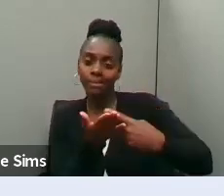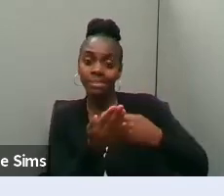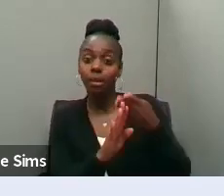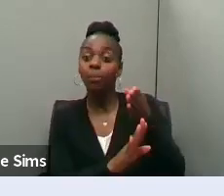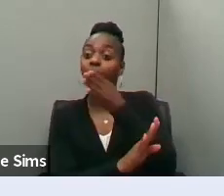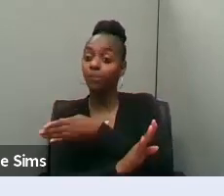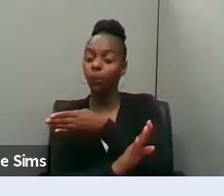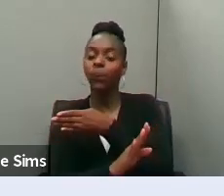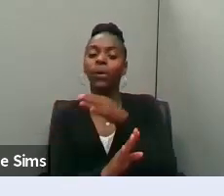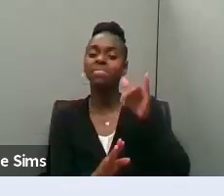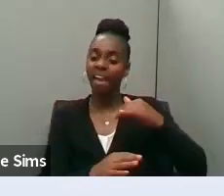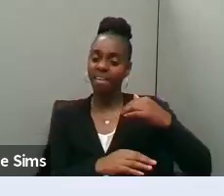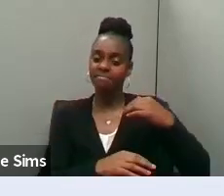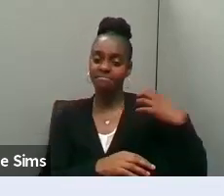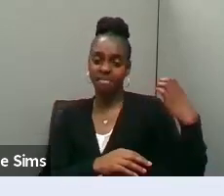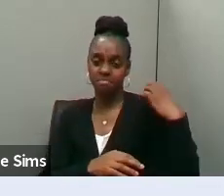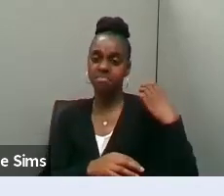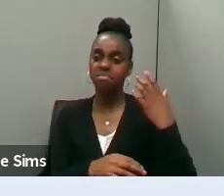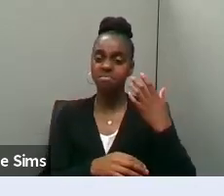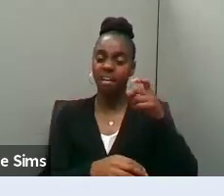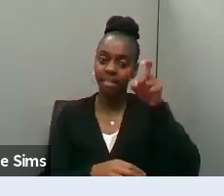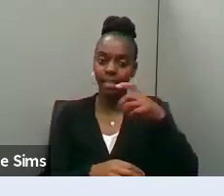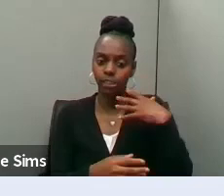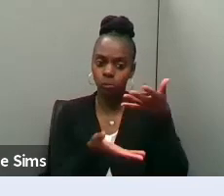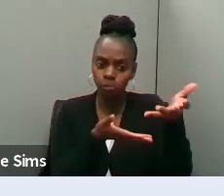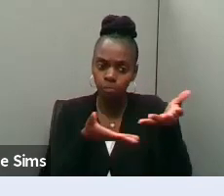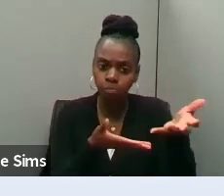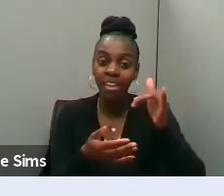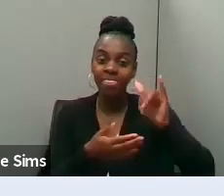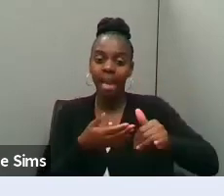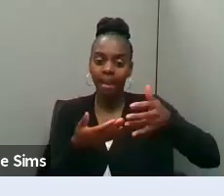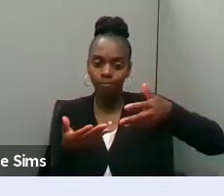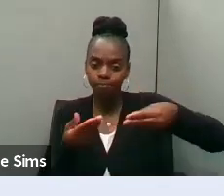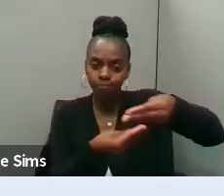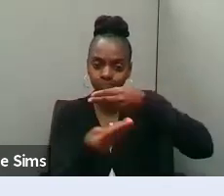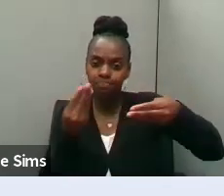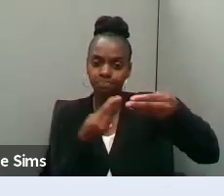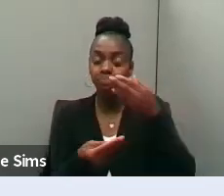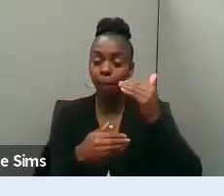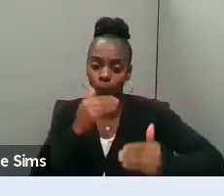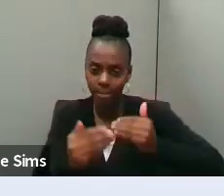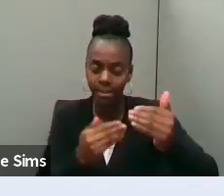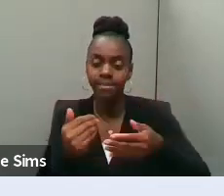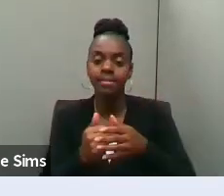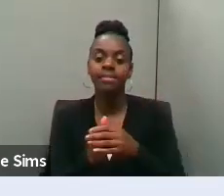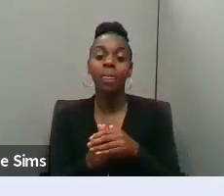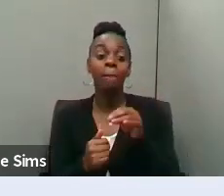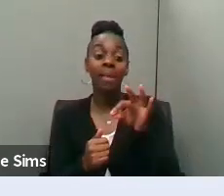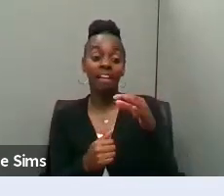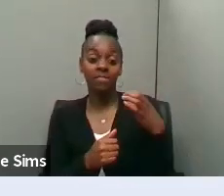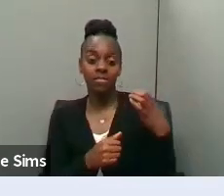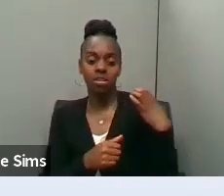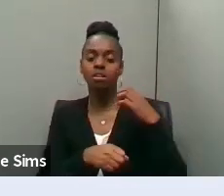before, the employer needs to engage in the interactive process. So if the employer